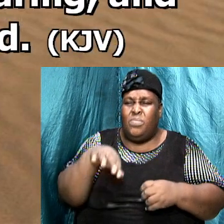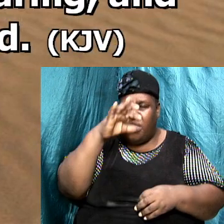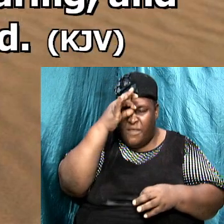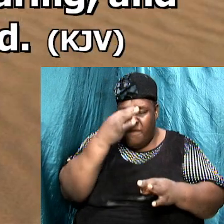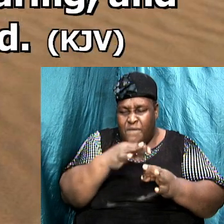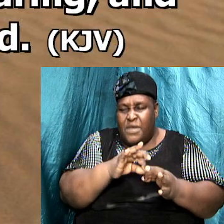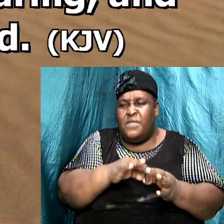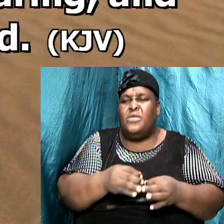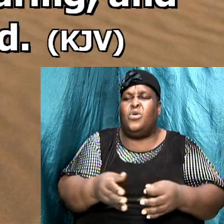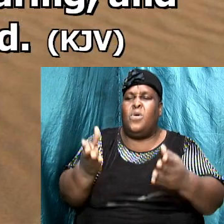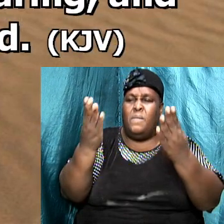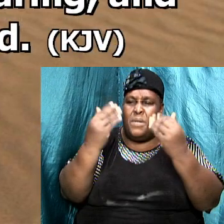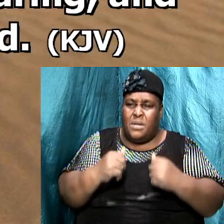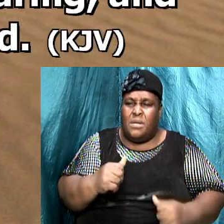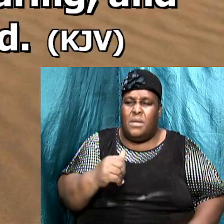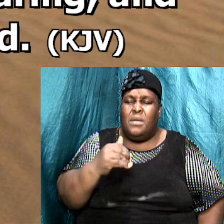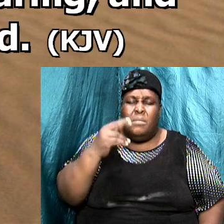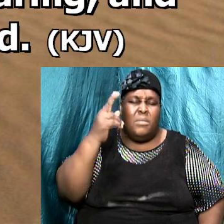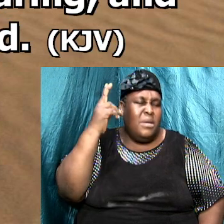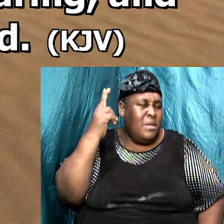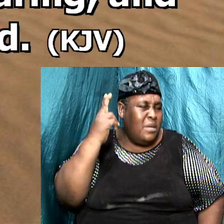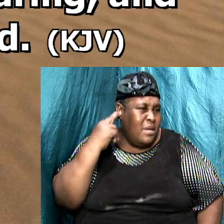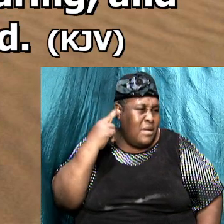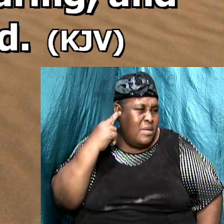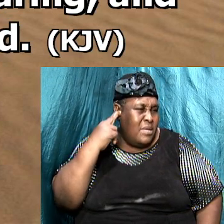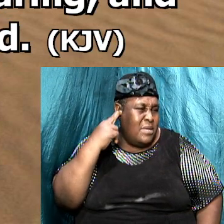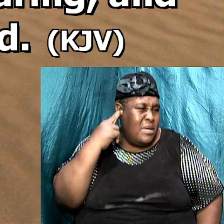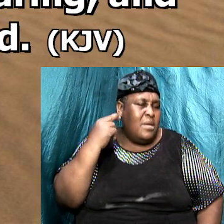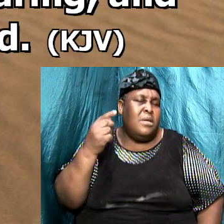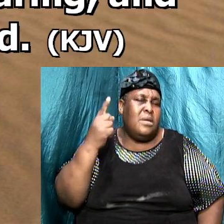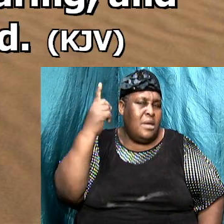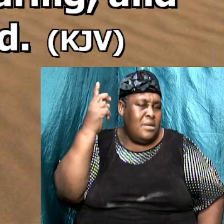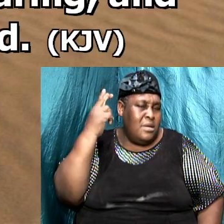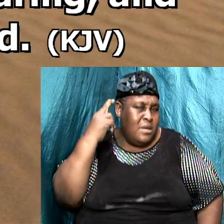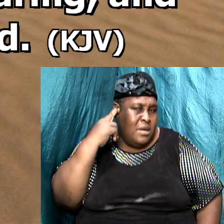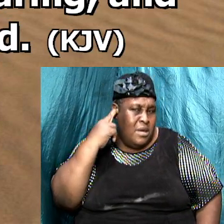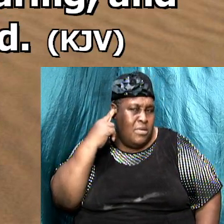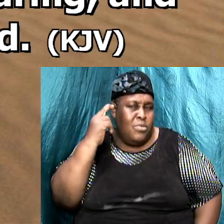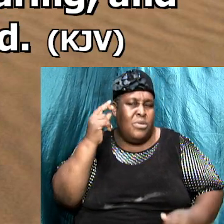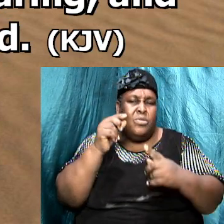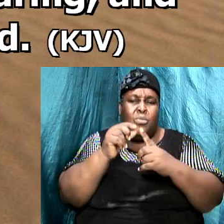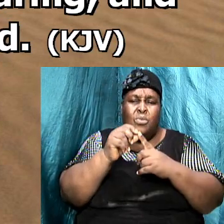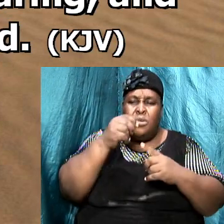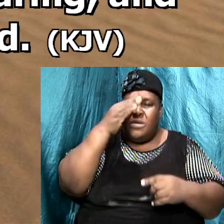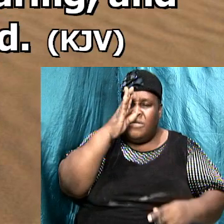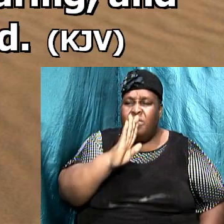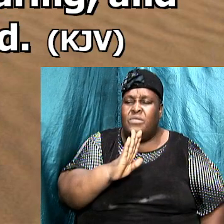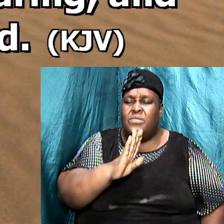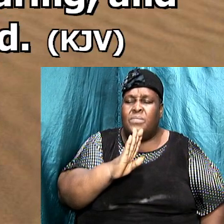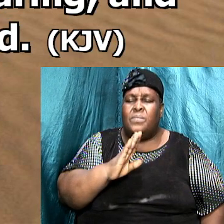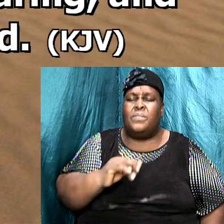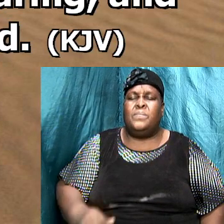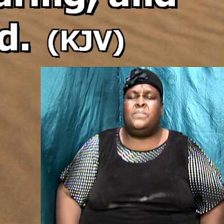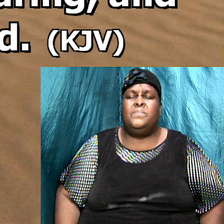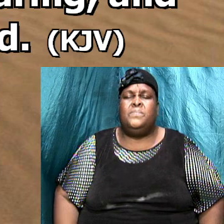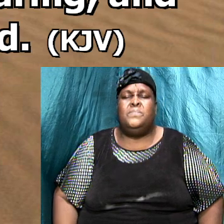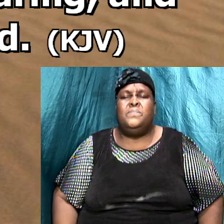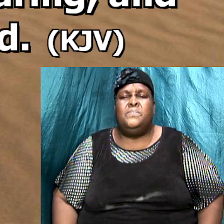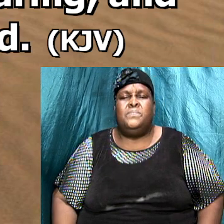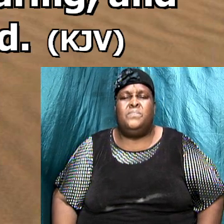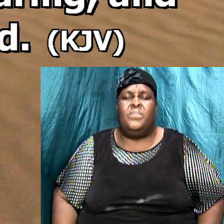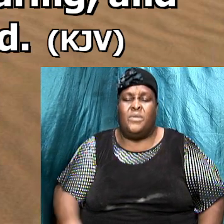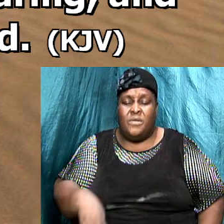faith cometh by hearing, and hearing by the word of God.